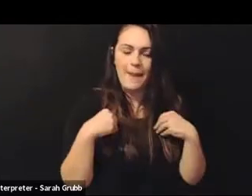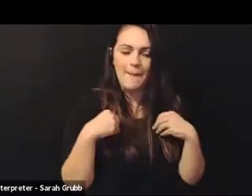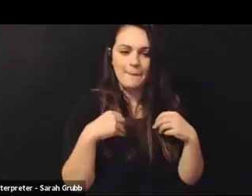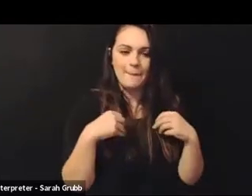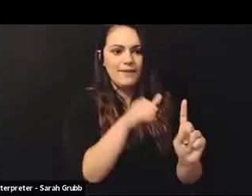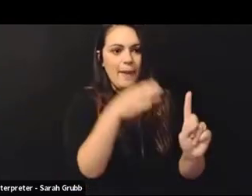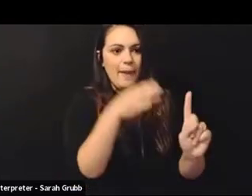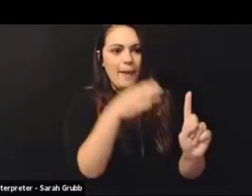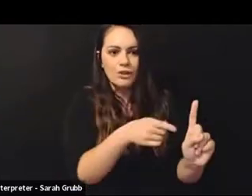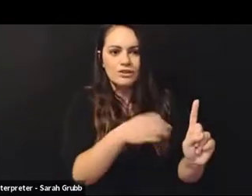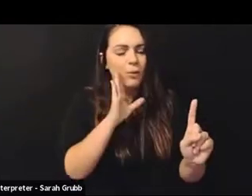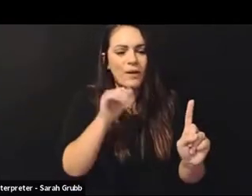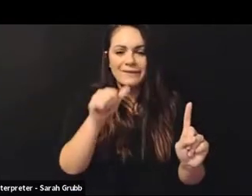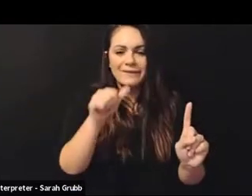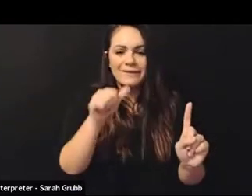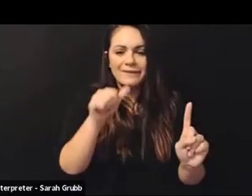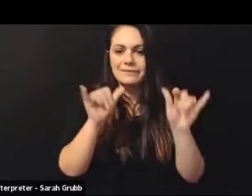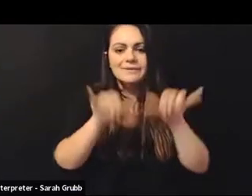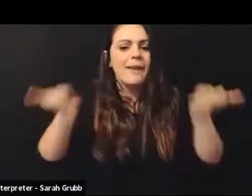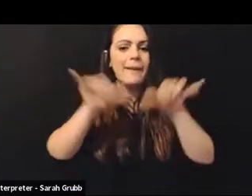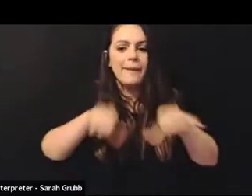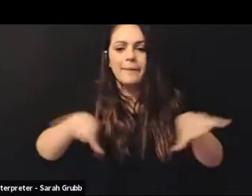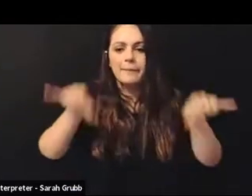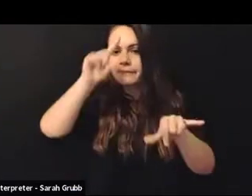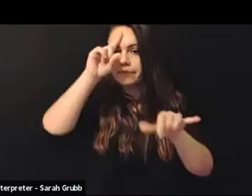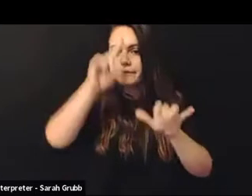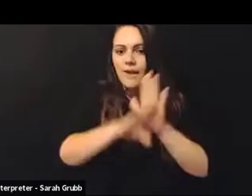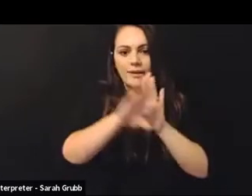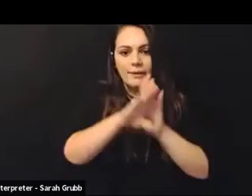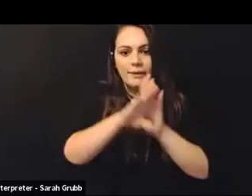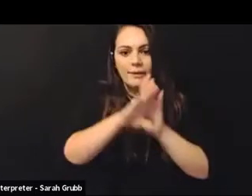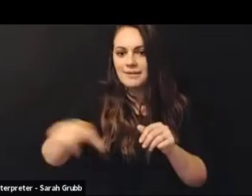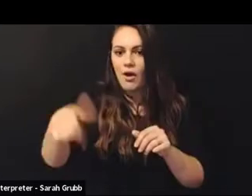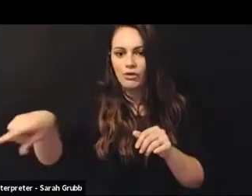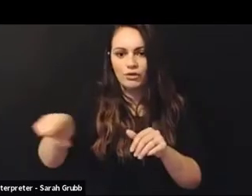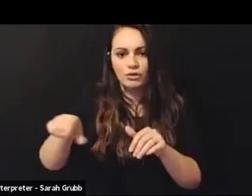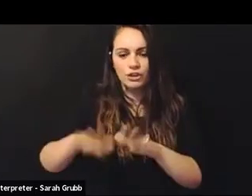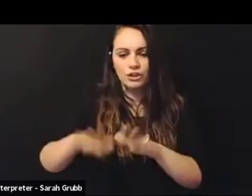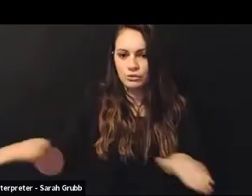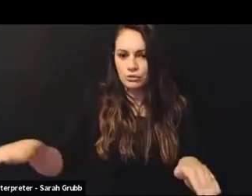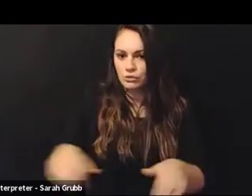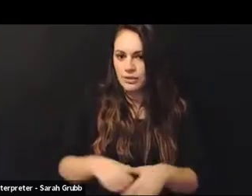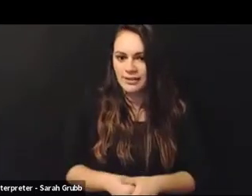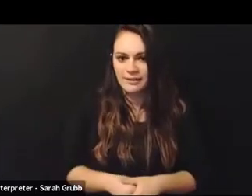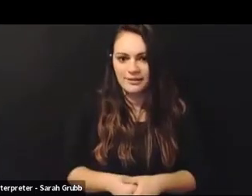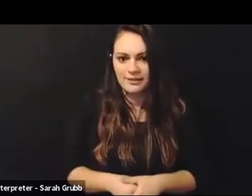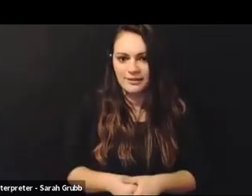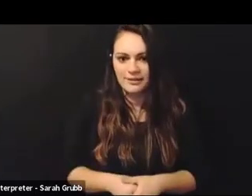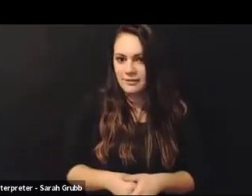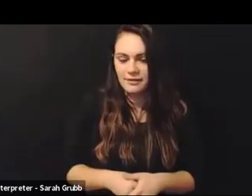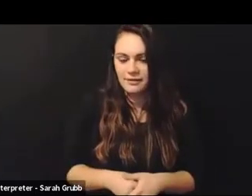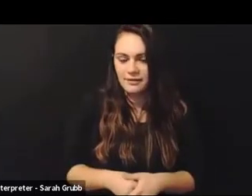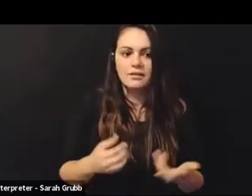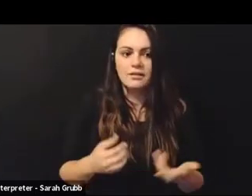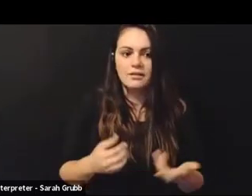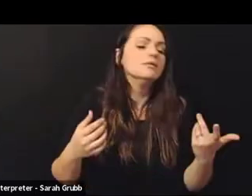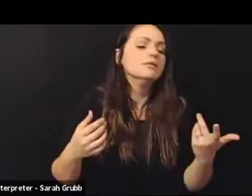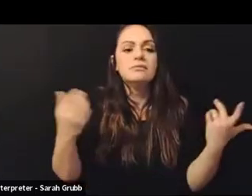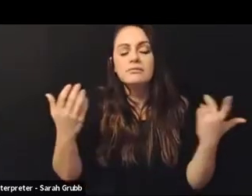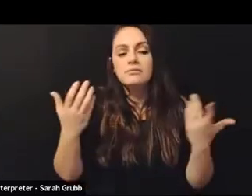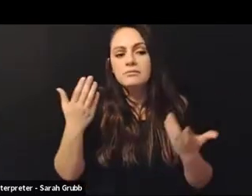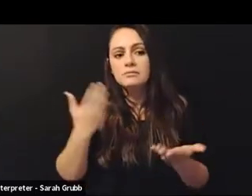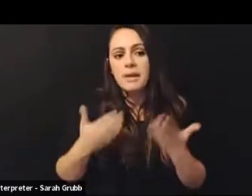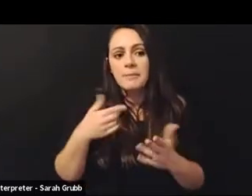develop the way that other children develop, whether they're typically developing or whether they're children that have some other kind